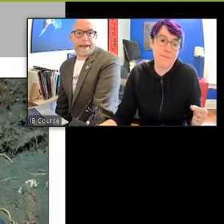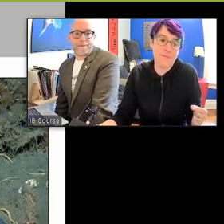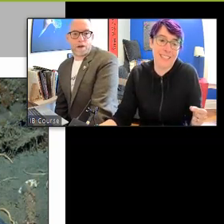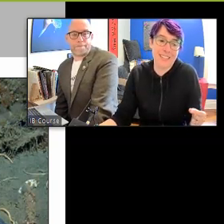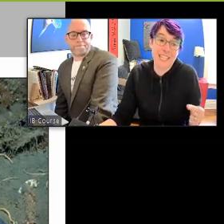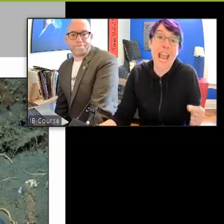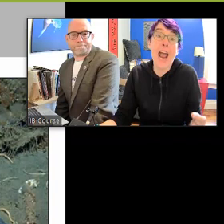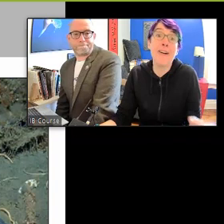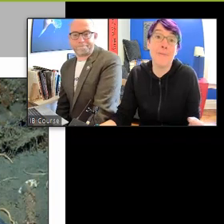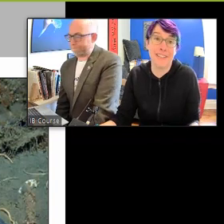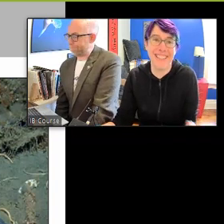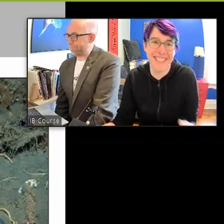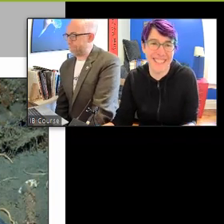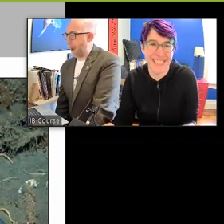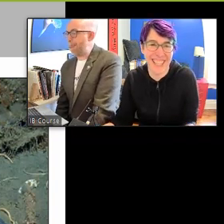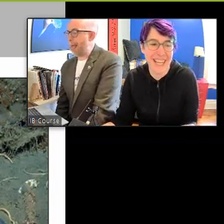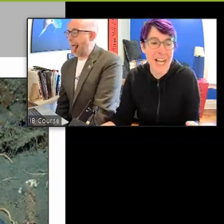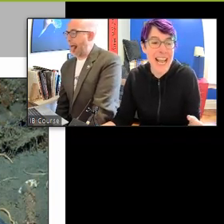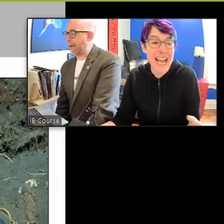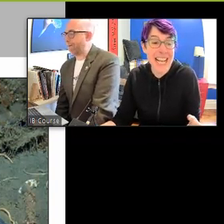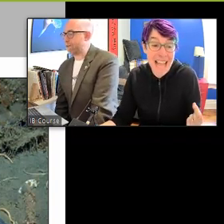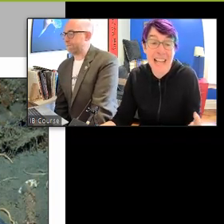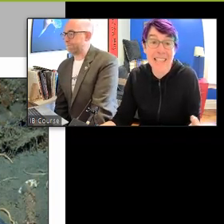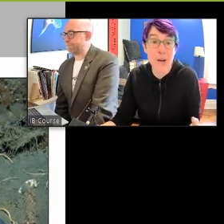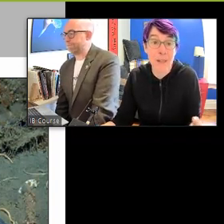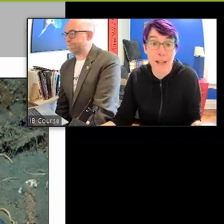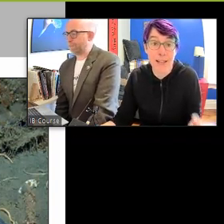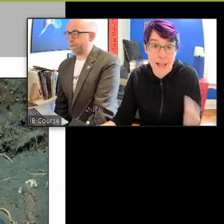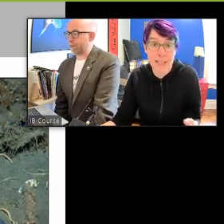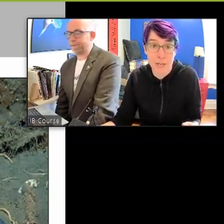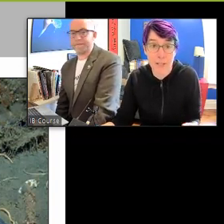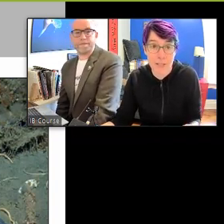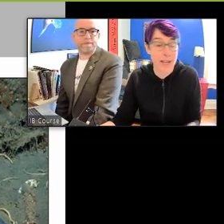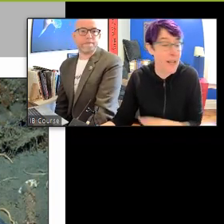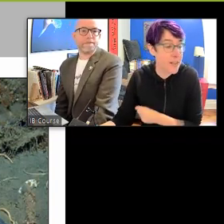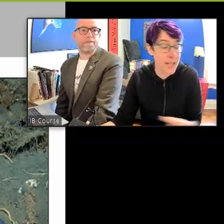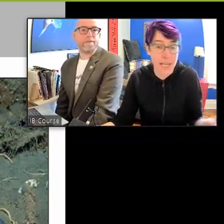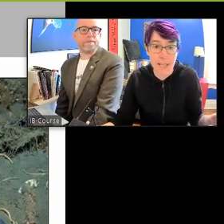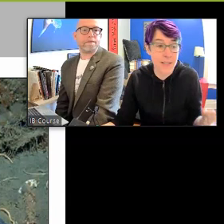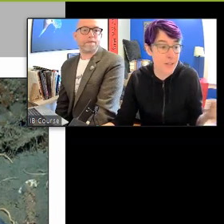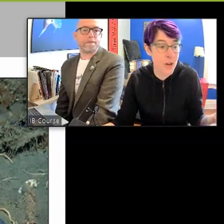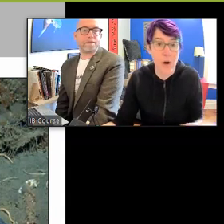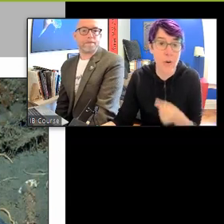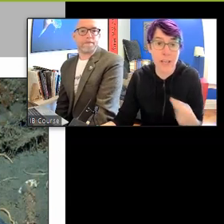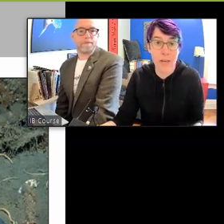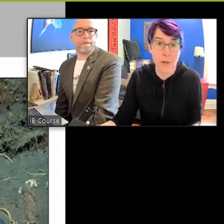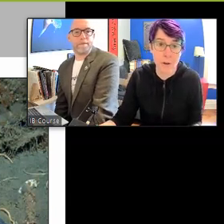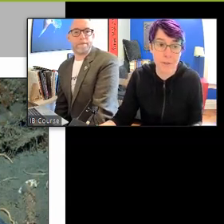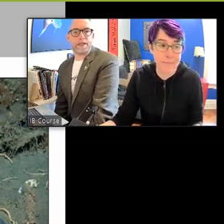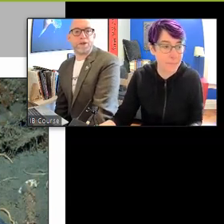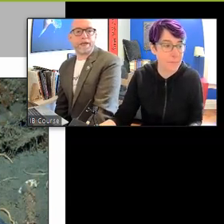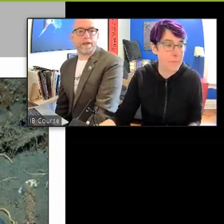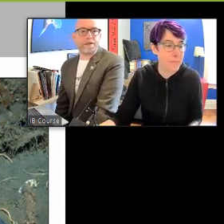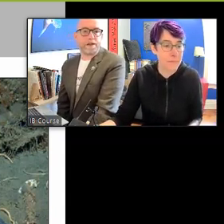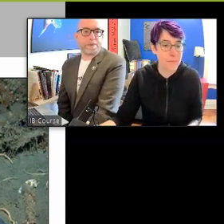shooters ever. Terrible. Yeah. That's their blood. That's what it looks like. There is no hemoglobin.